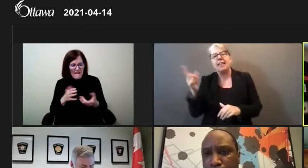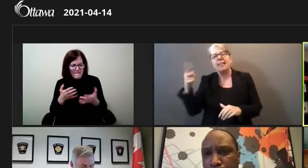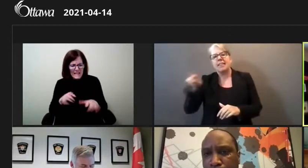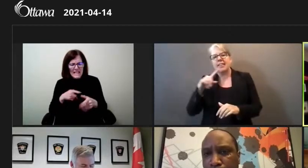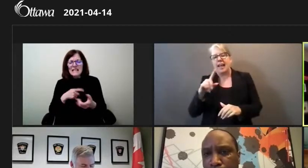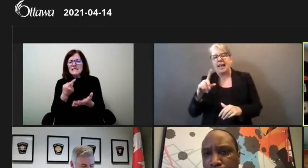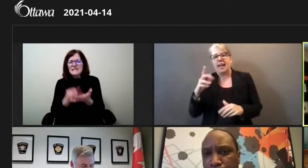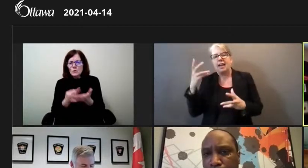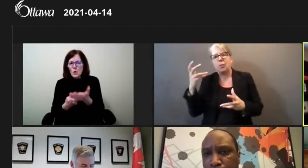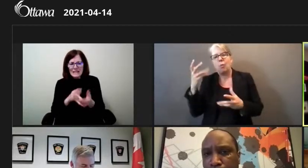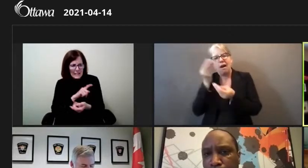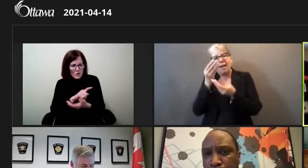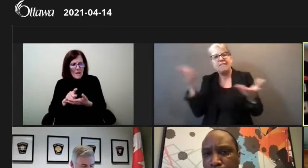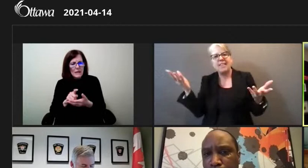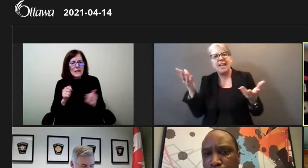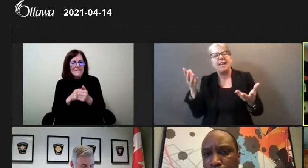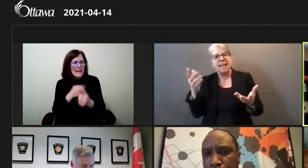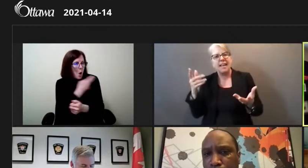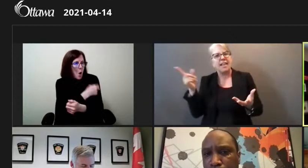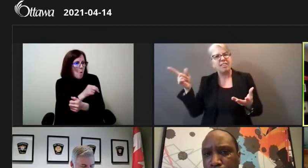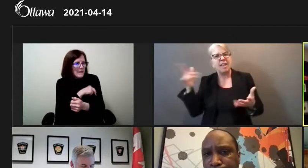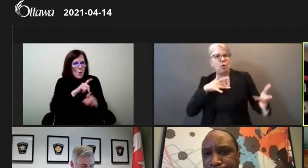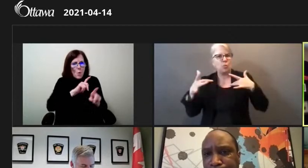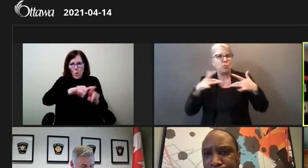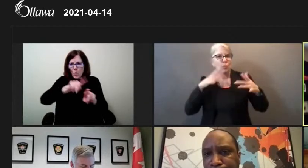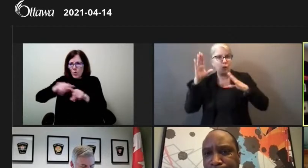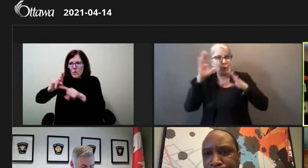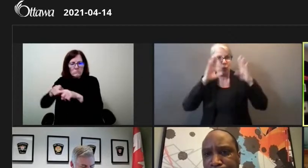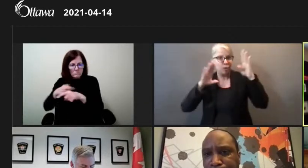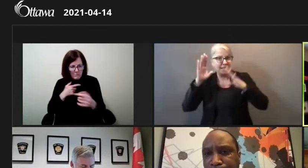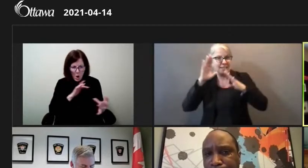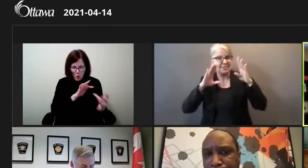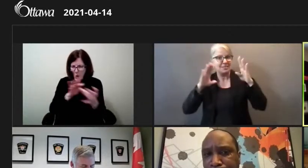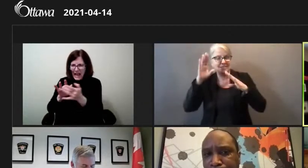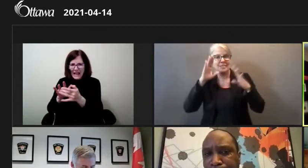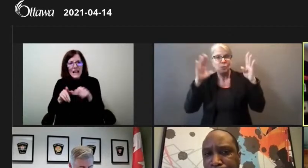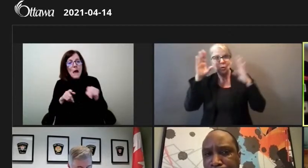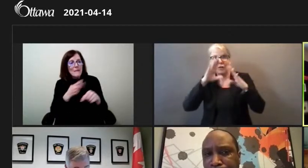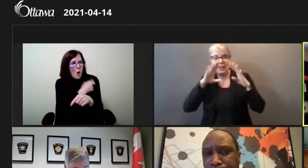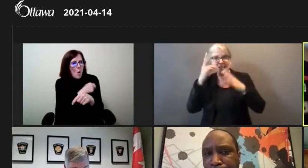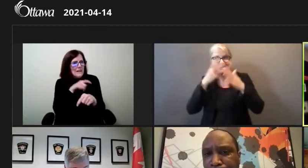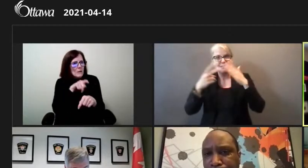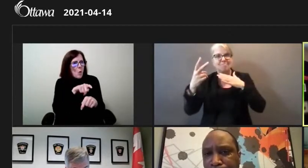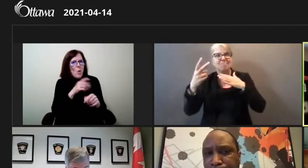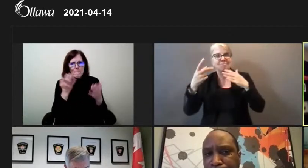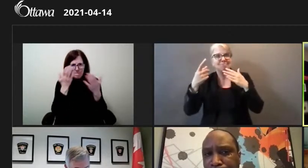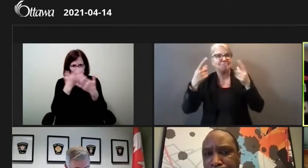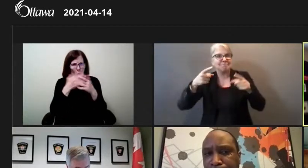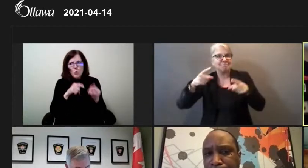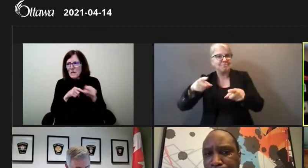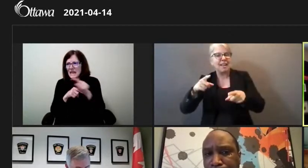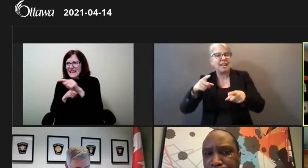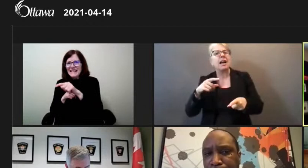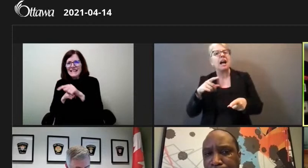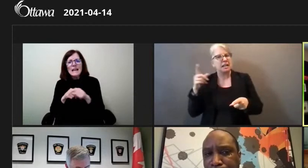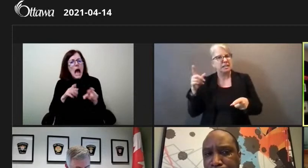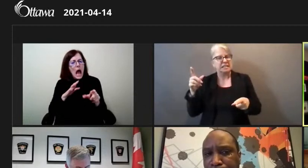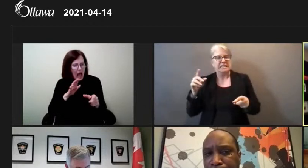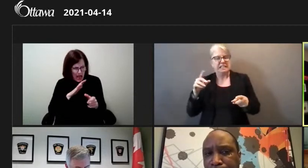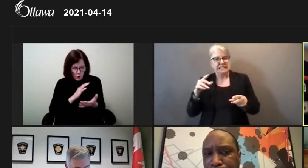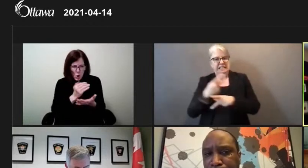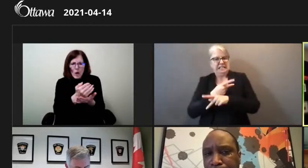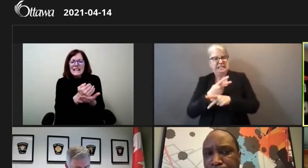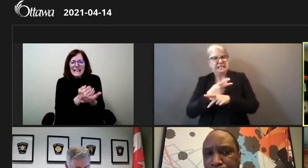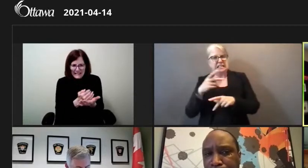to convey that they're worried. I mean, and they're worried what's coming. Like, I mean, they're needing to put a